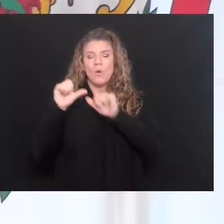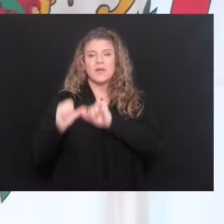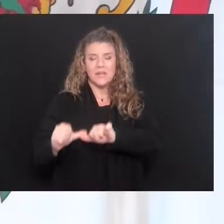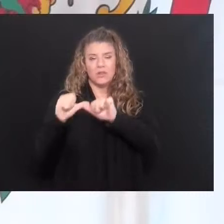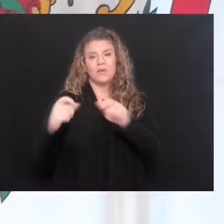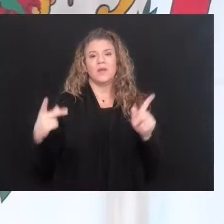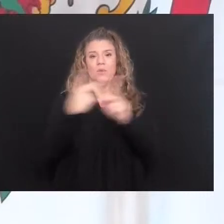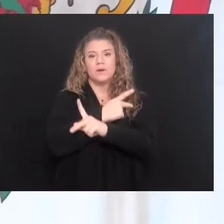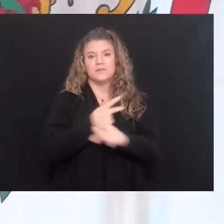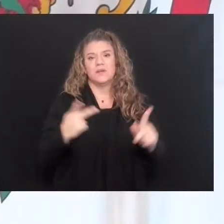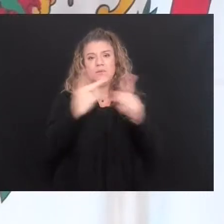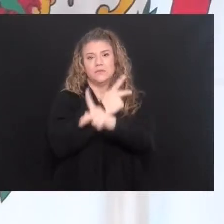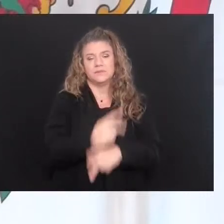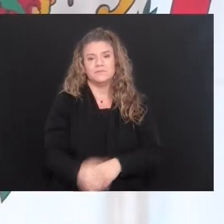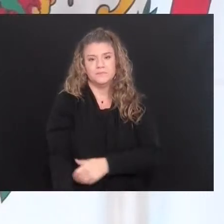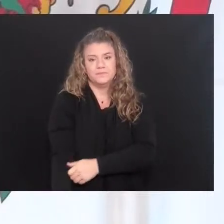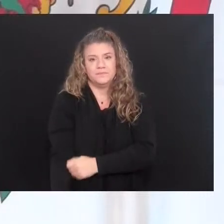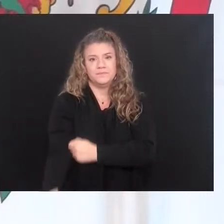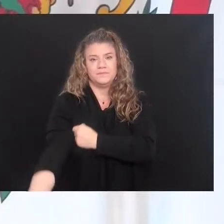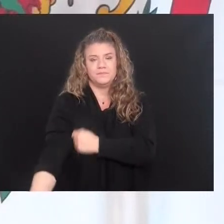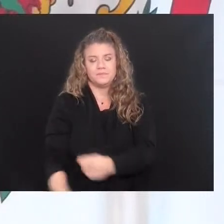worse.